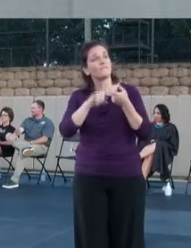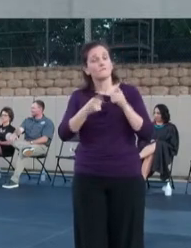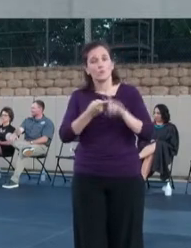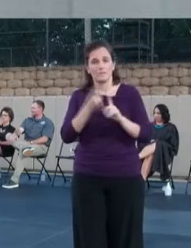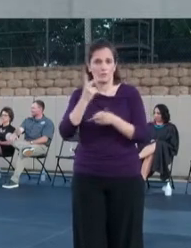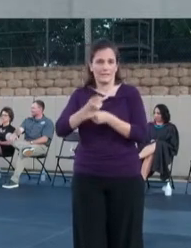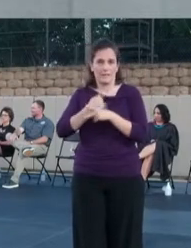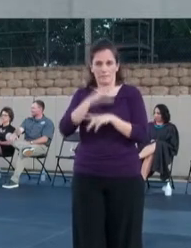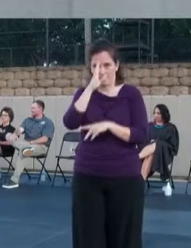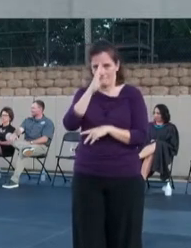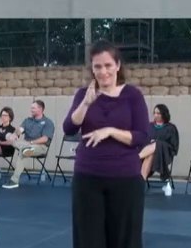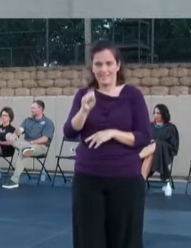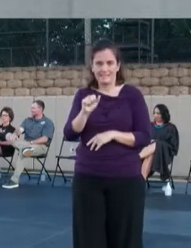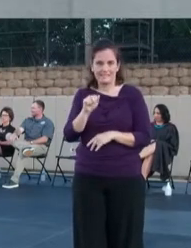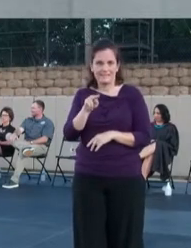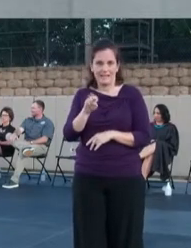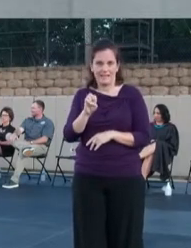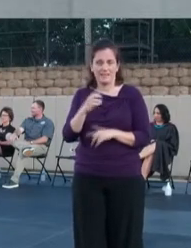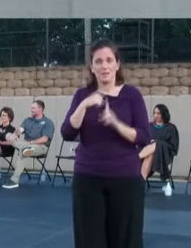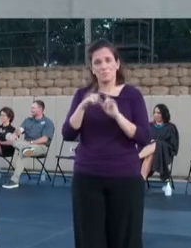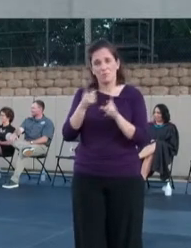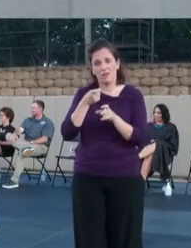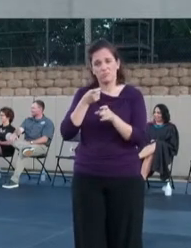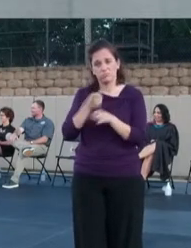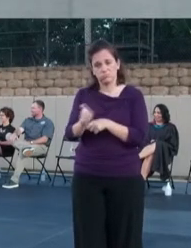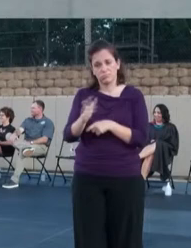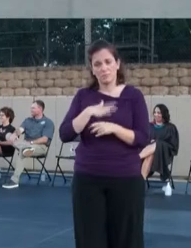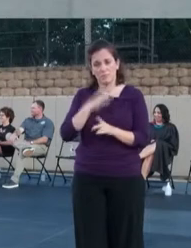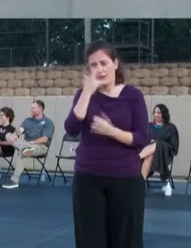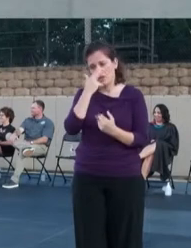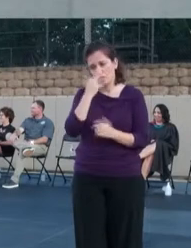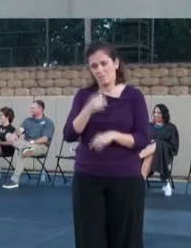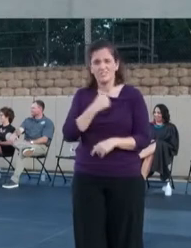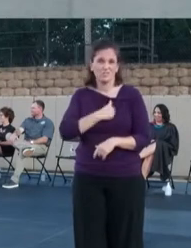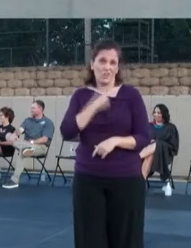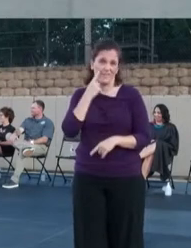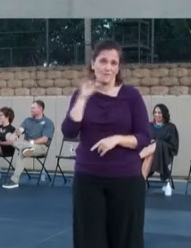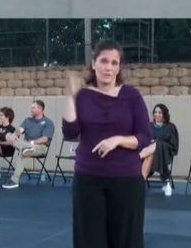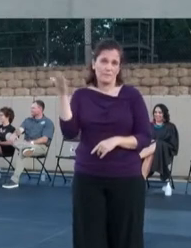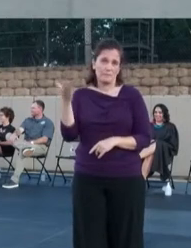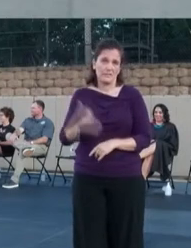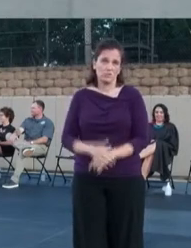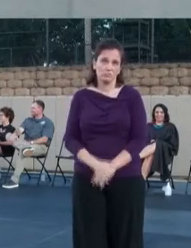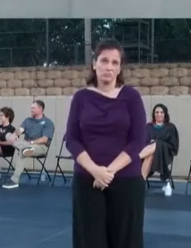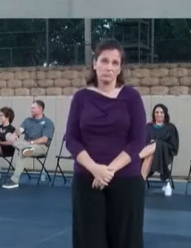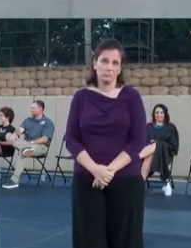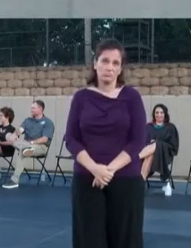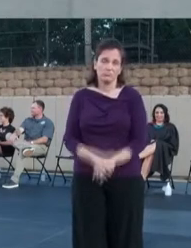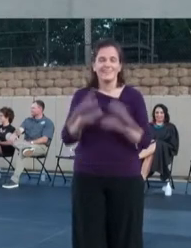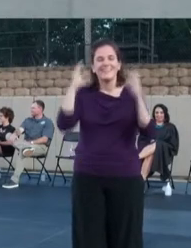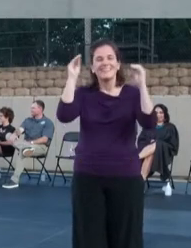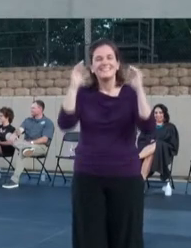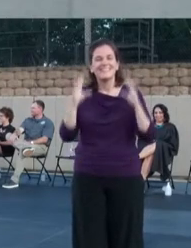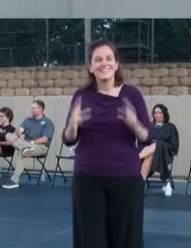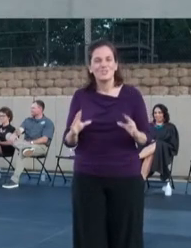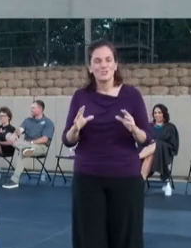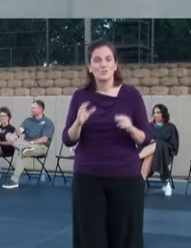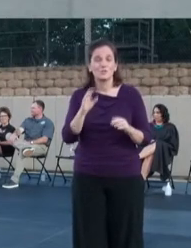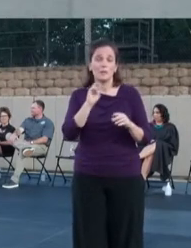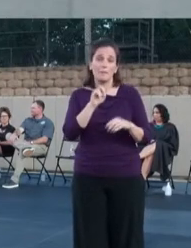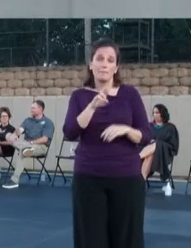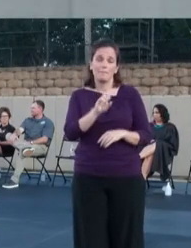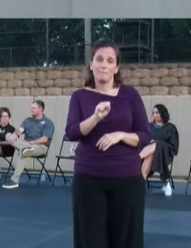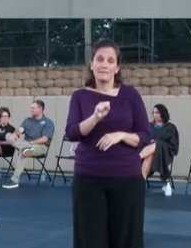but also ruined my sense of humor, sorry in advance for this speech. To my teachers, Miss Grimm,